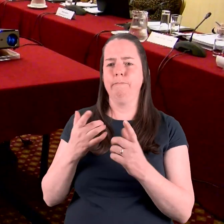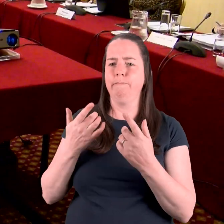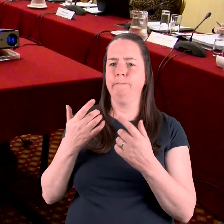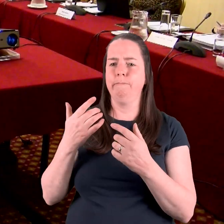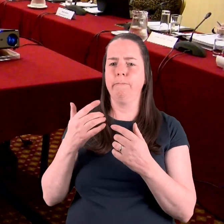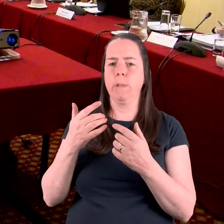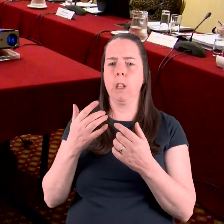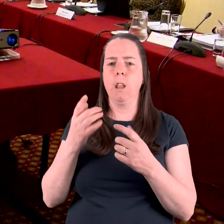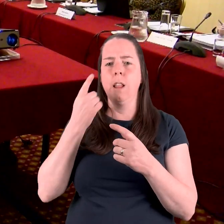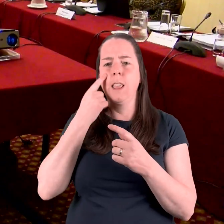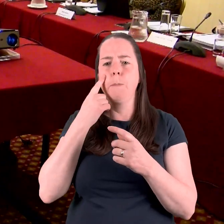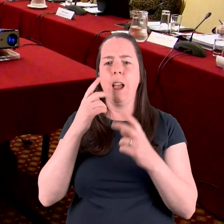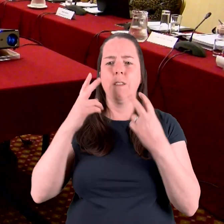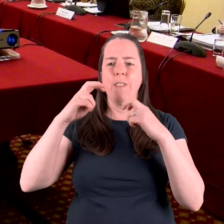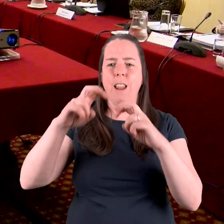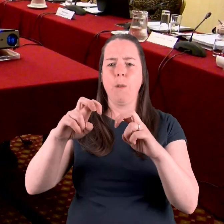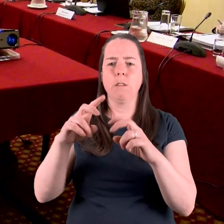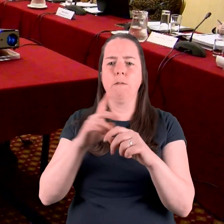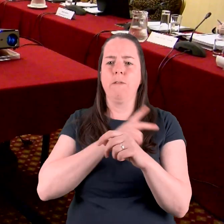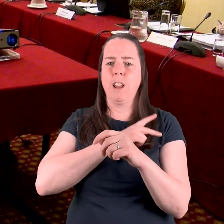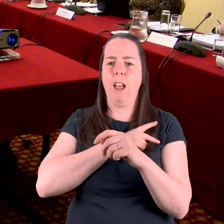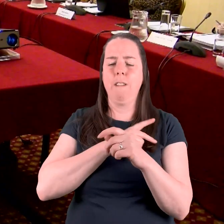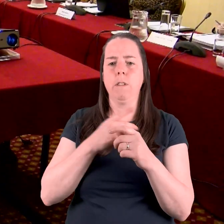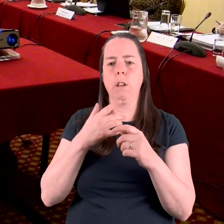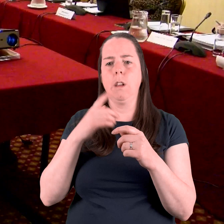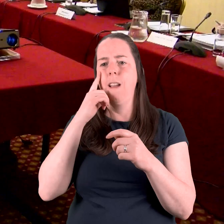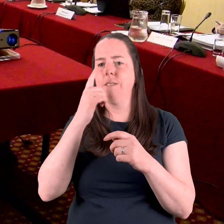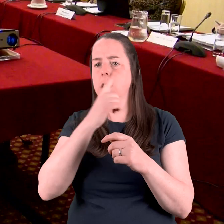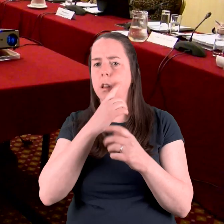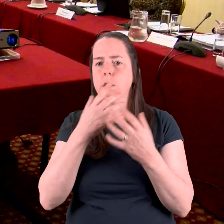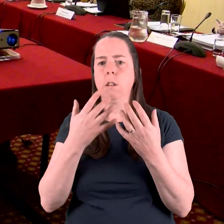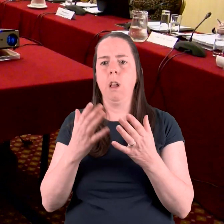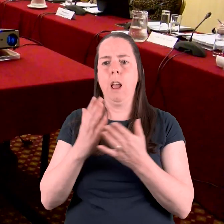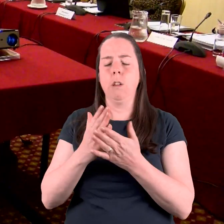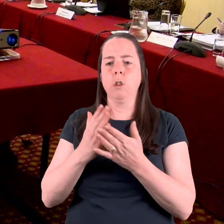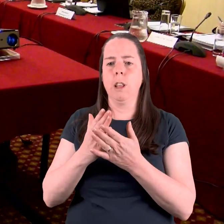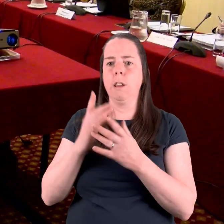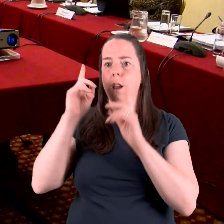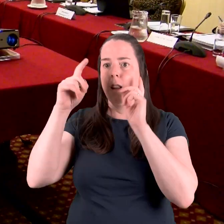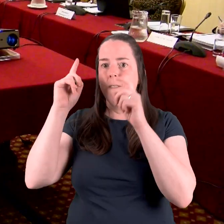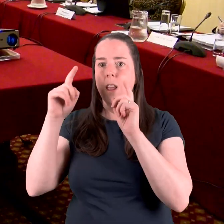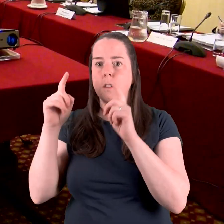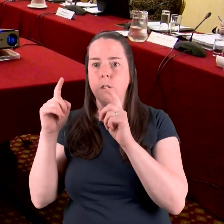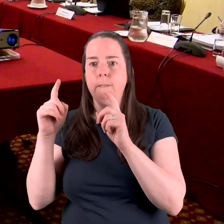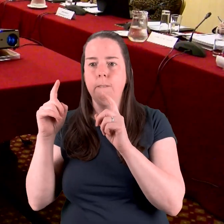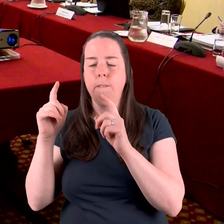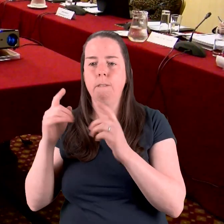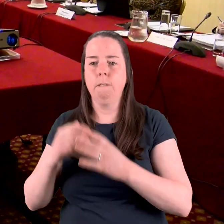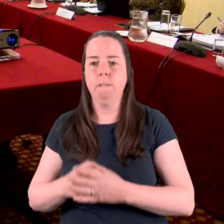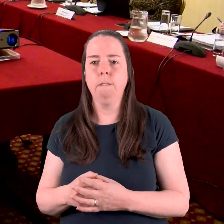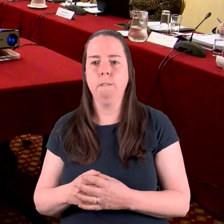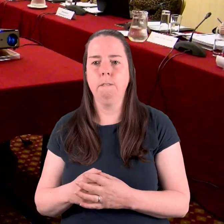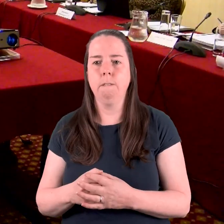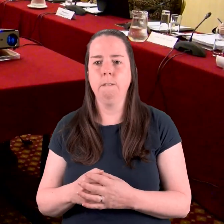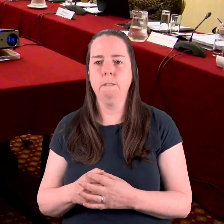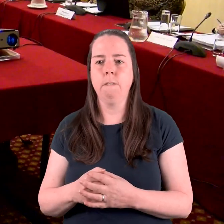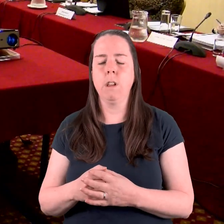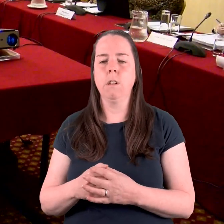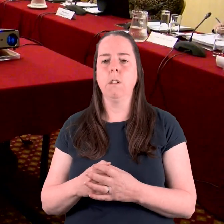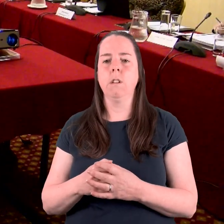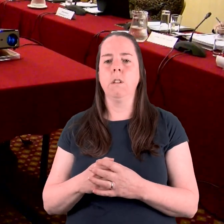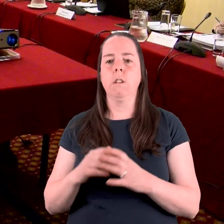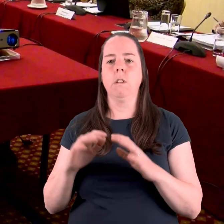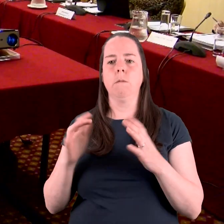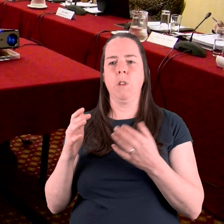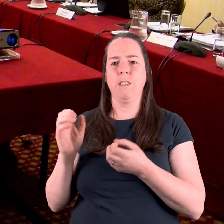never build evaluation from the start. We need to be able to evidence that we're actually, you know,